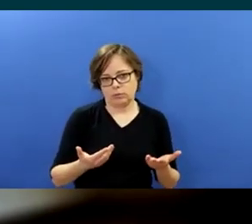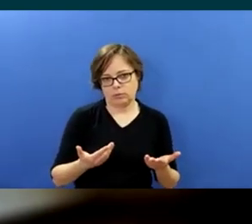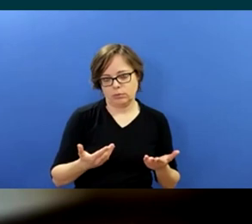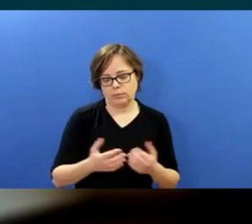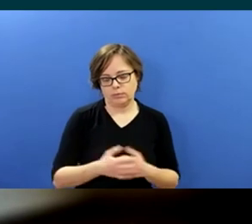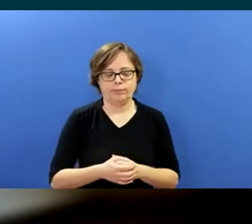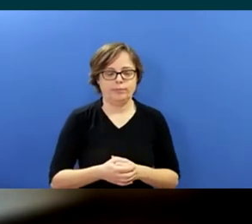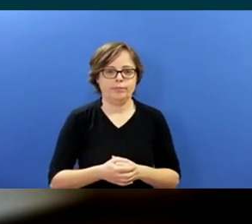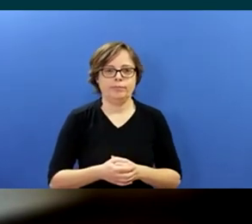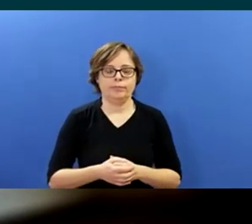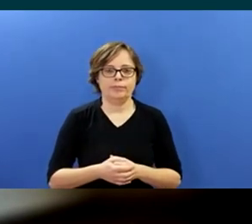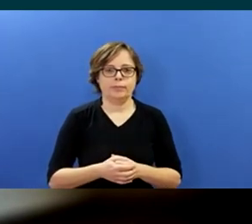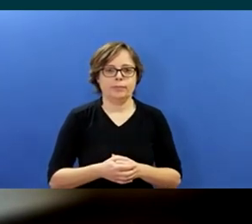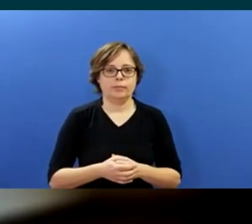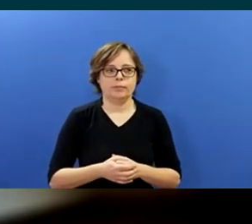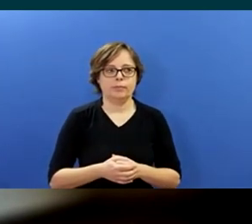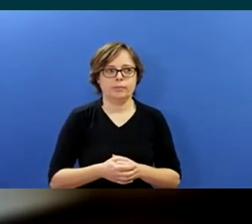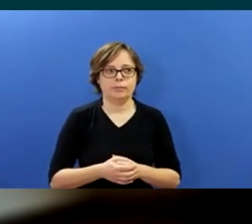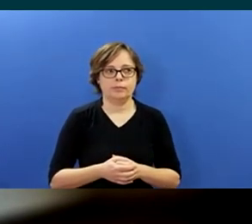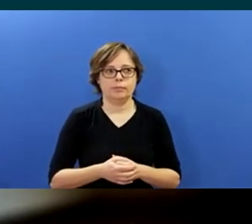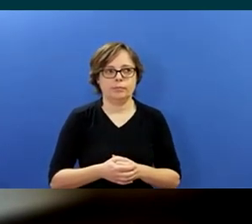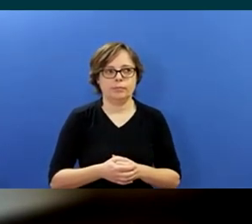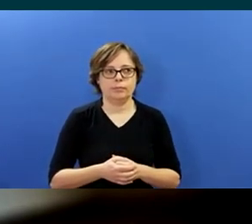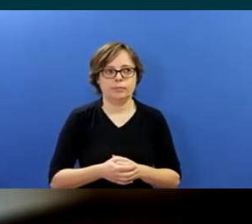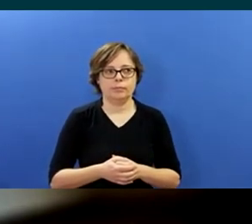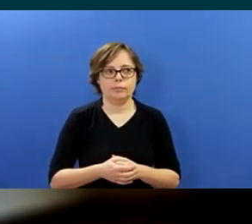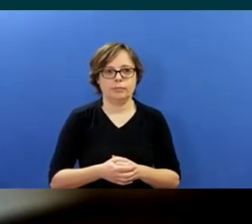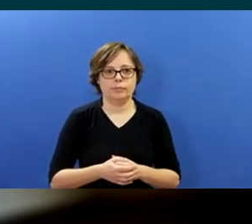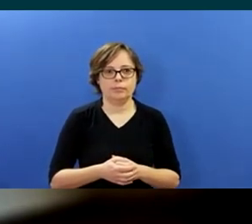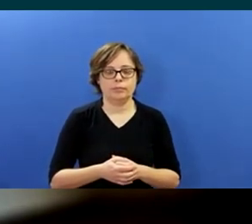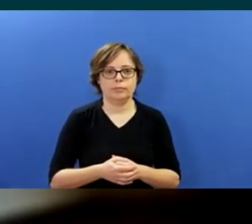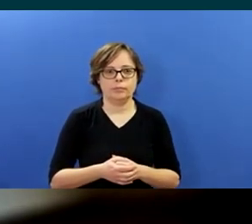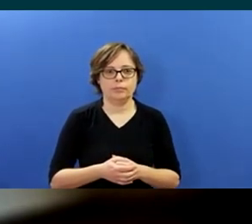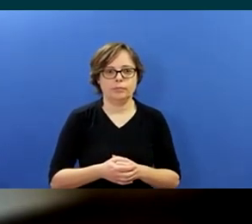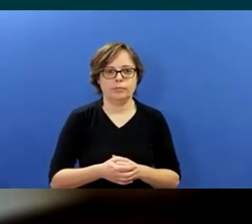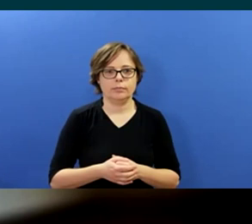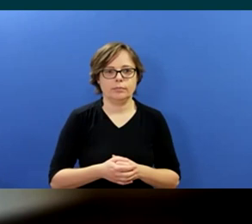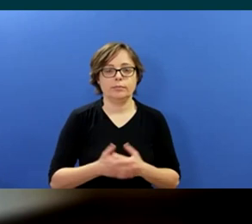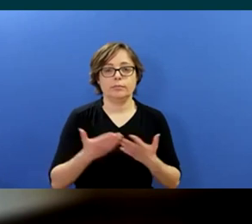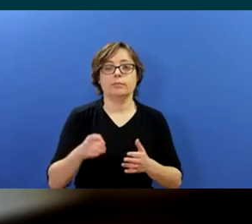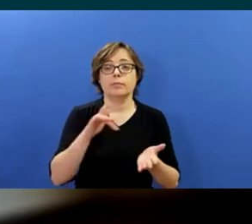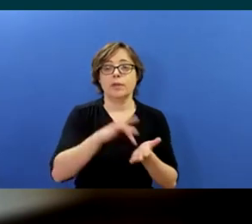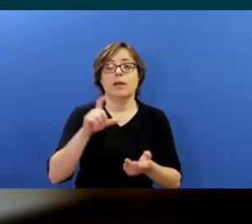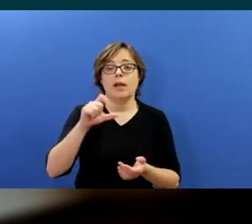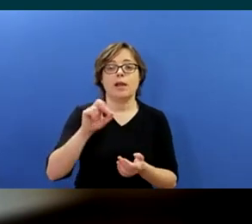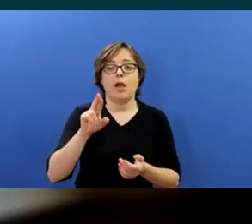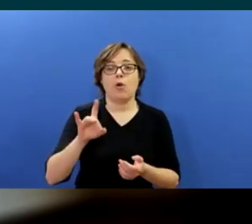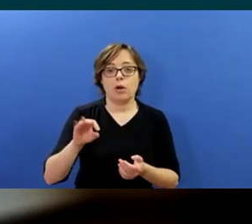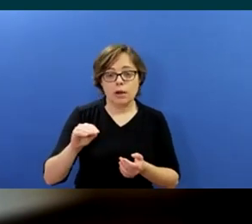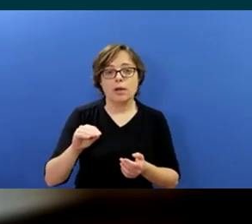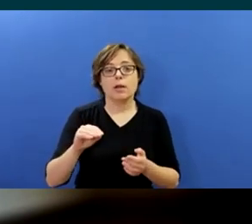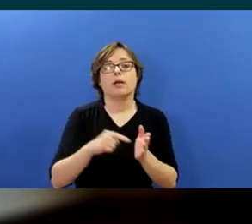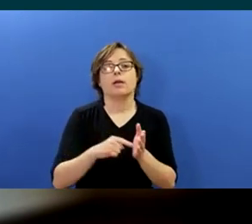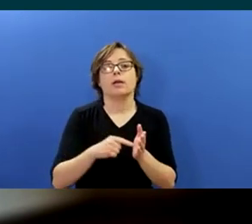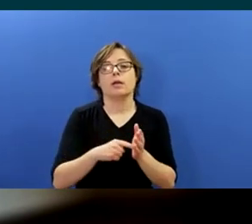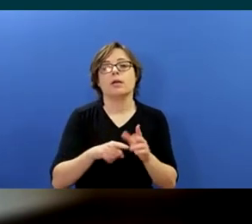at Inca Rouge, to really get into this discussion within the administration. Then